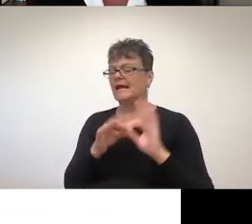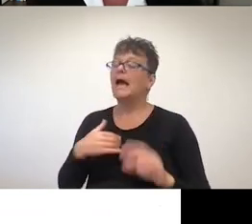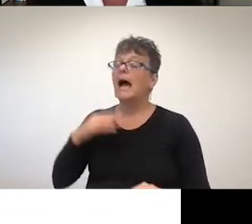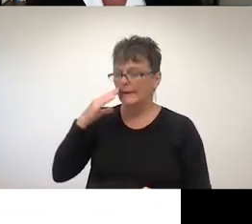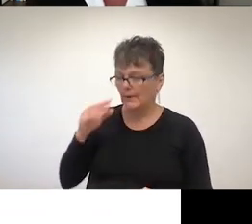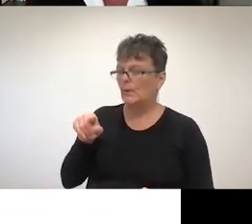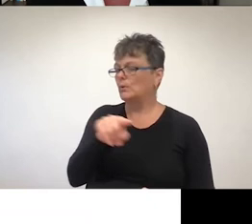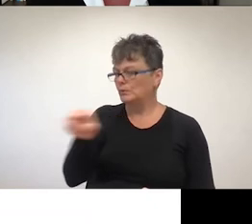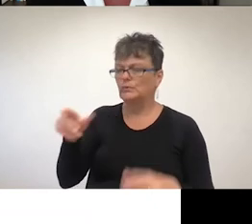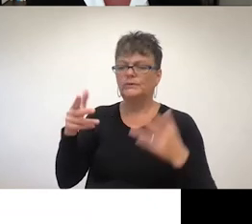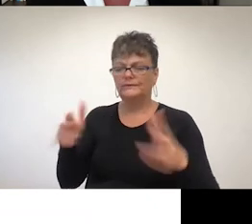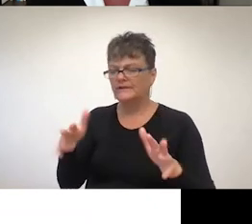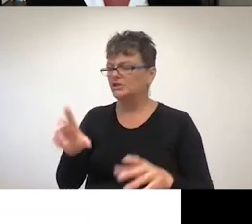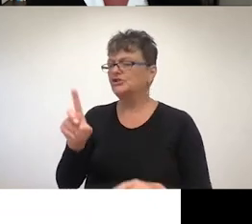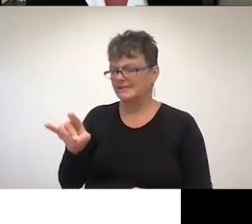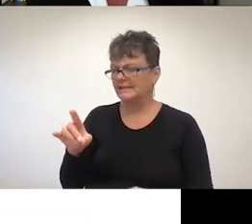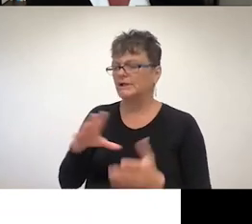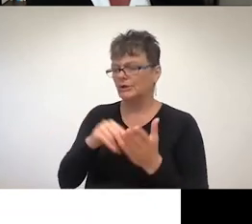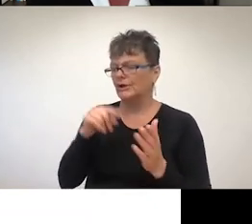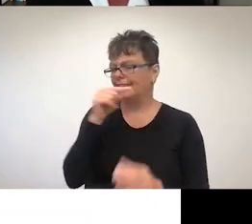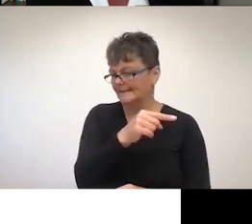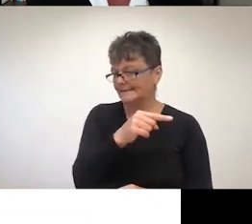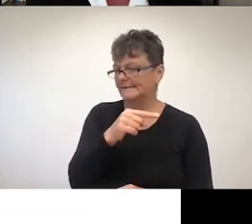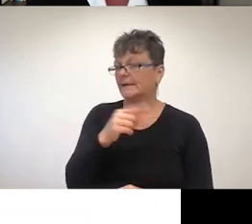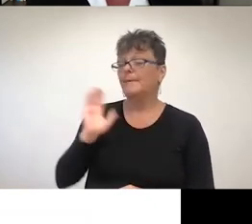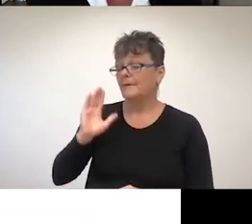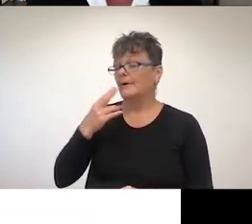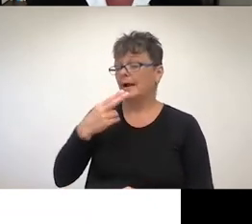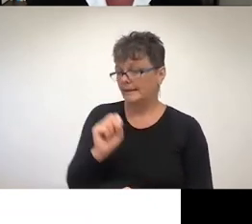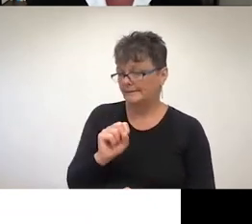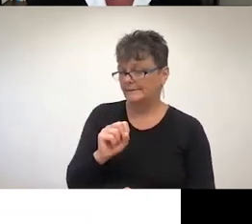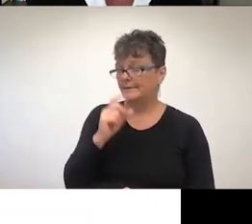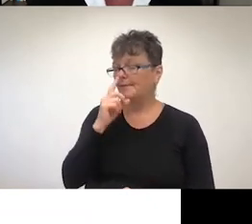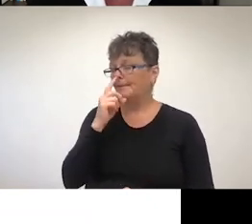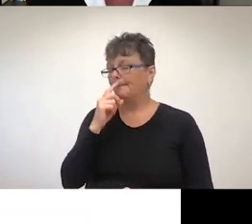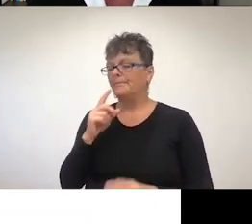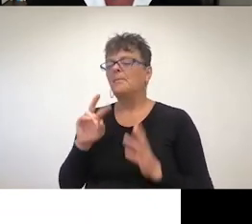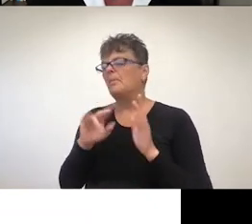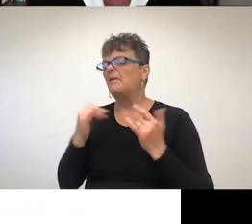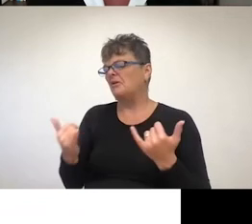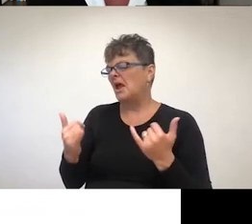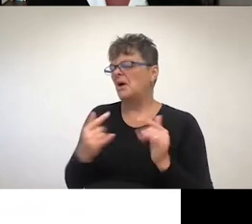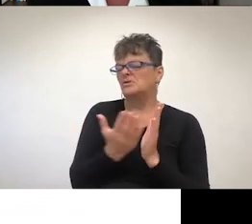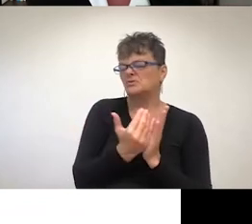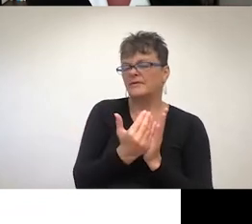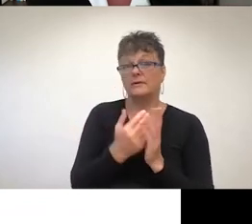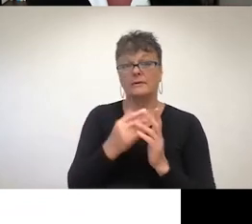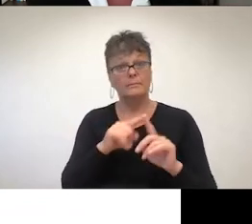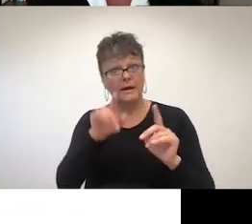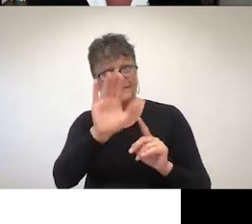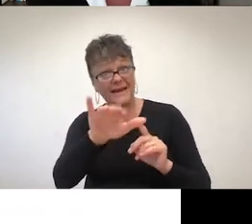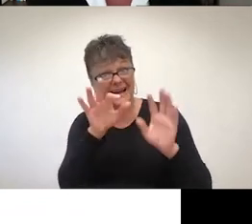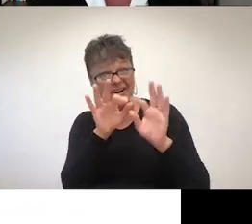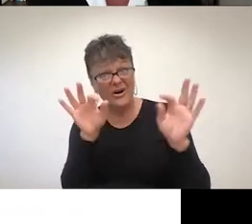review. What that communicates is that you're excluding somebody who may not have reviewed that concept in high school based on lots